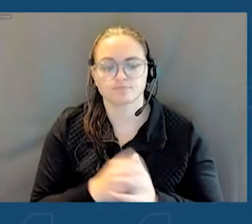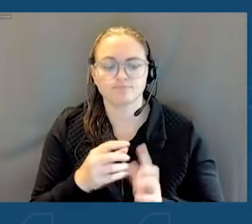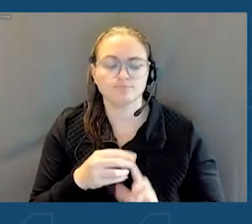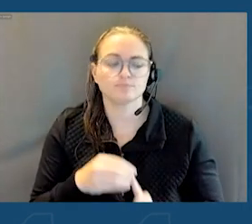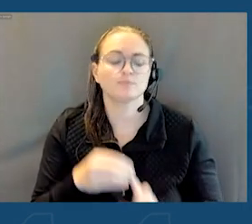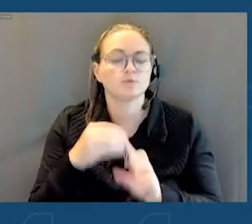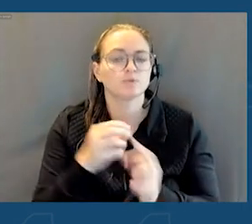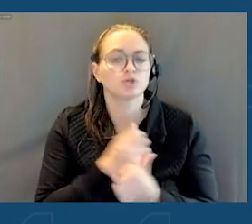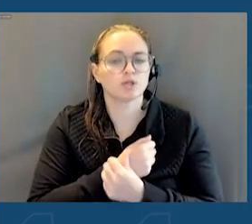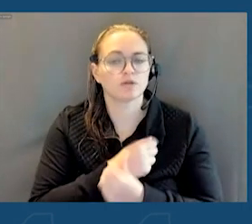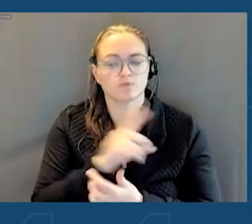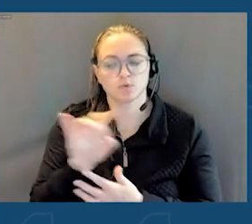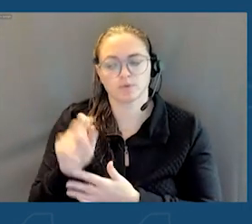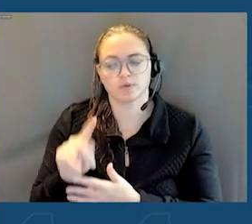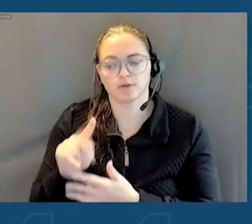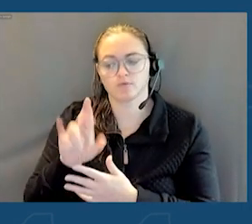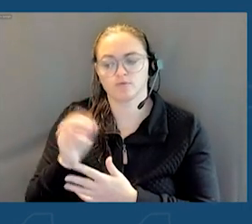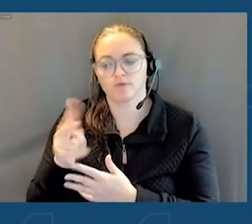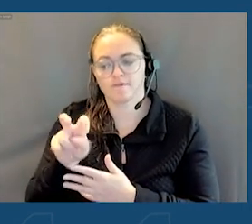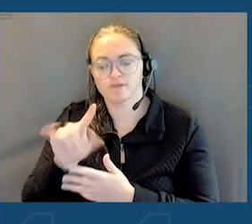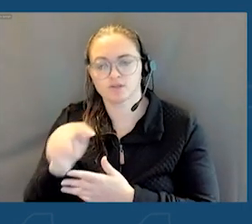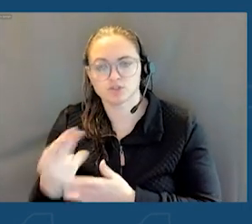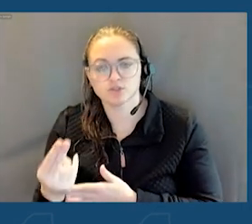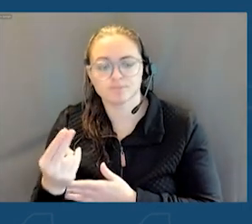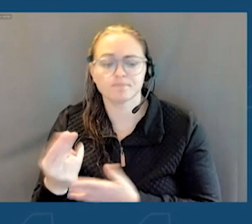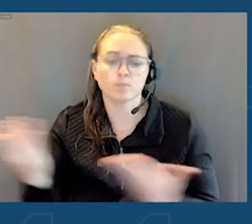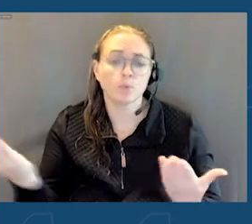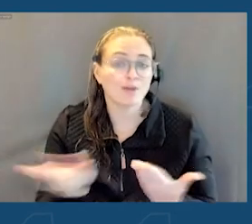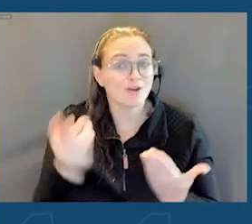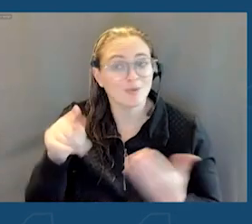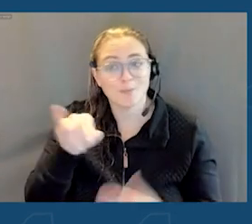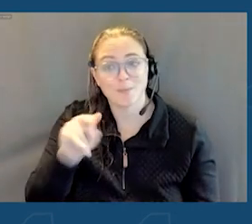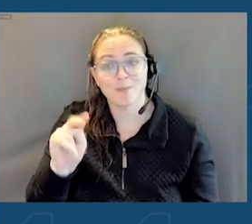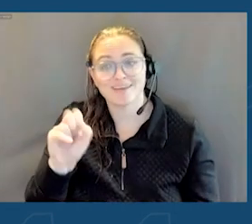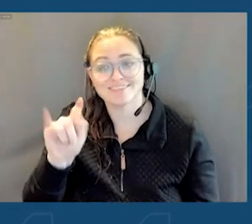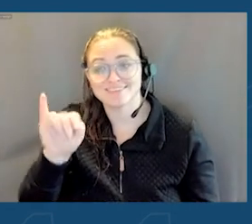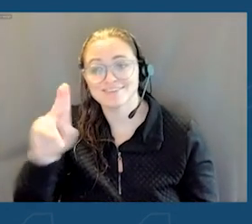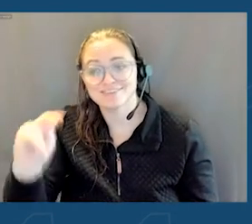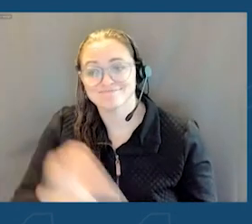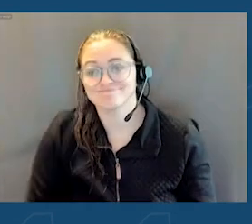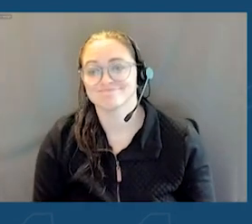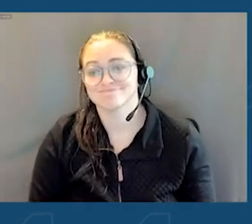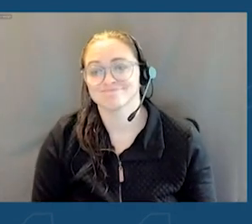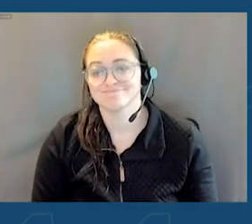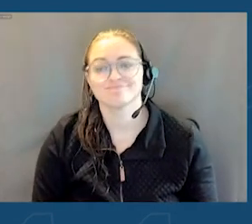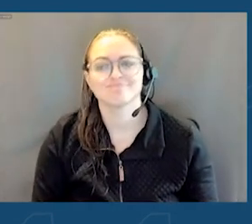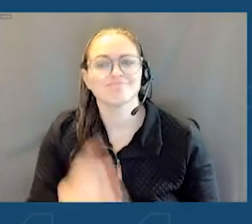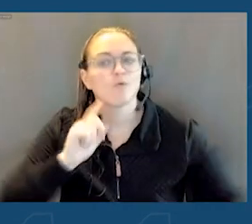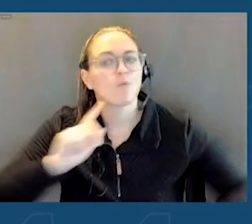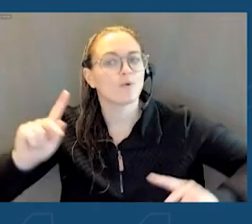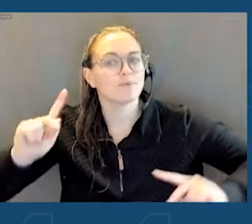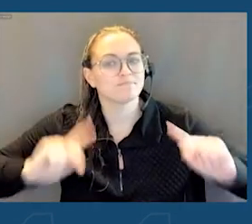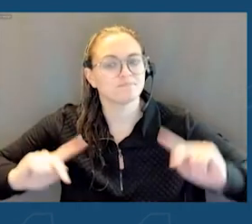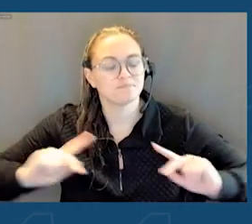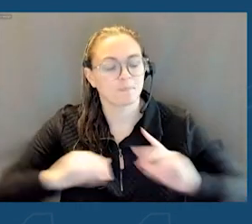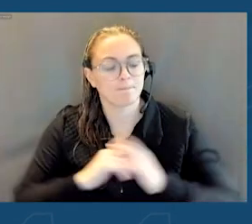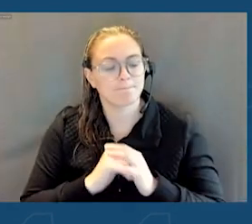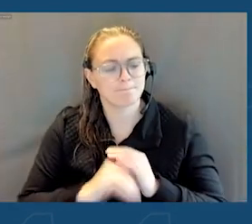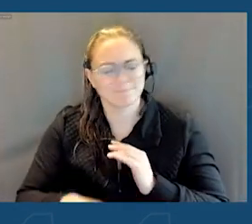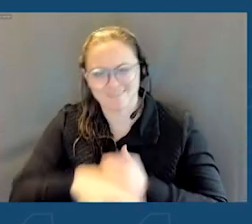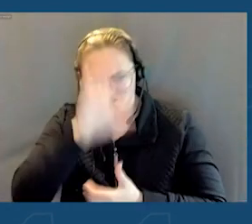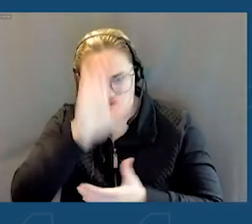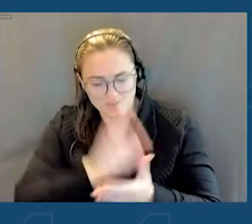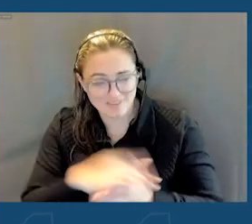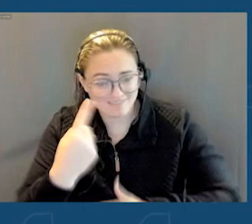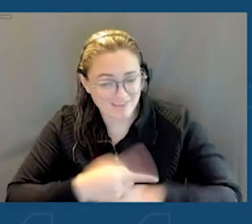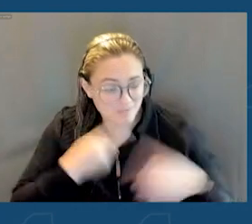Dick Ravich. We are here at Penn Station. To those of you who never believed this day was